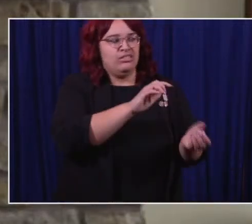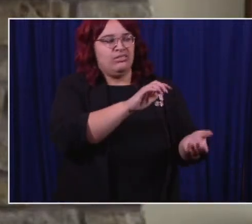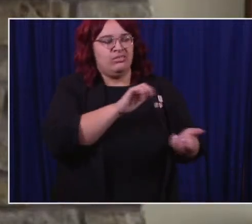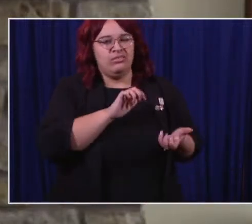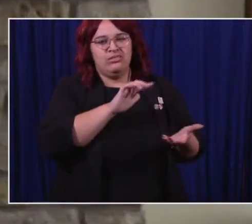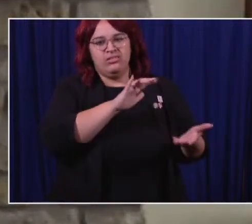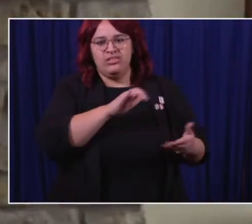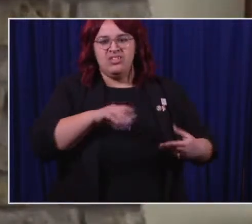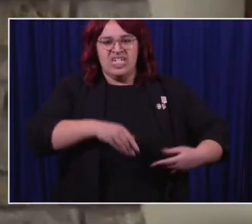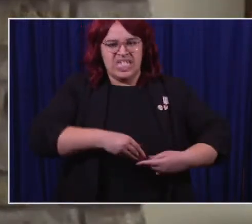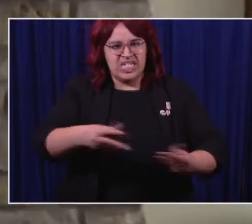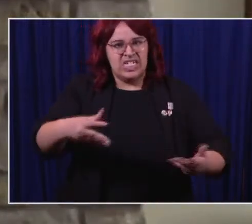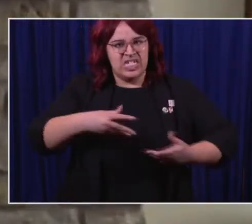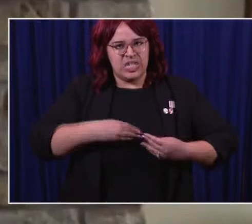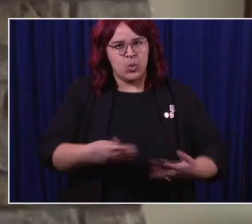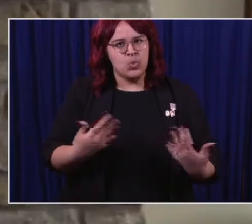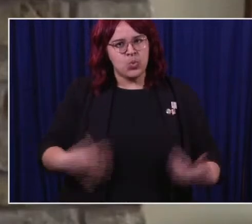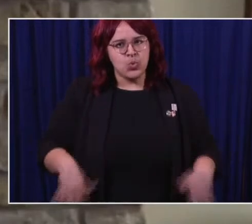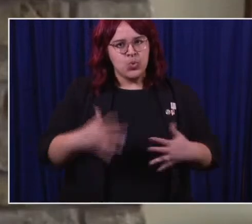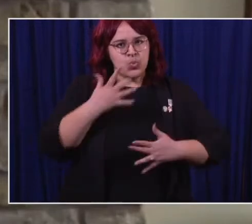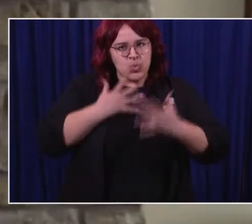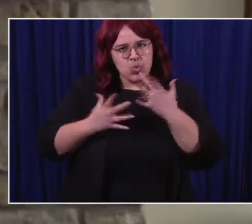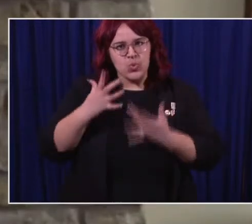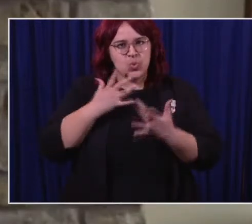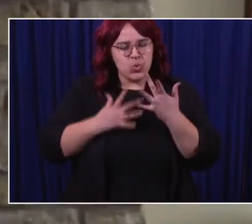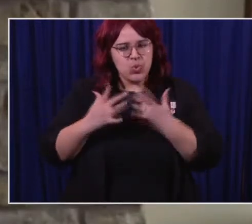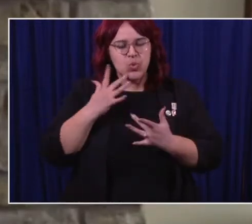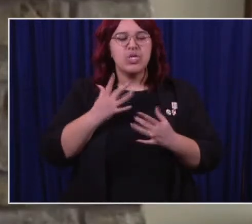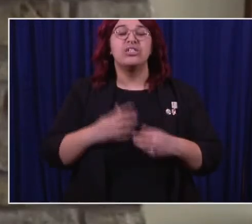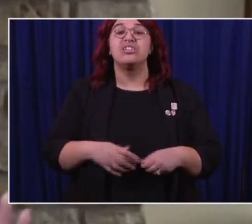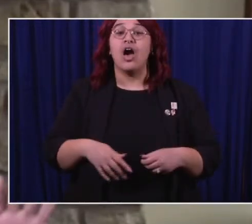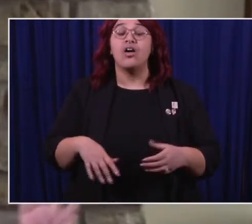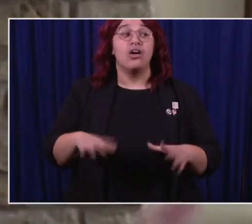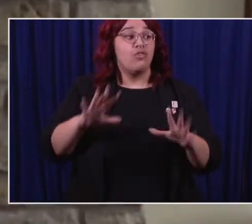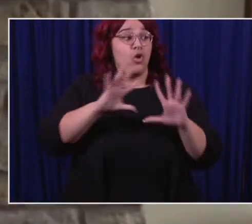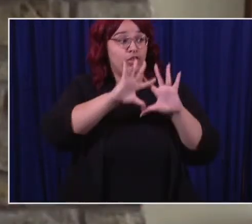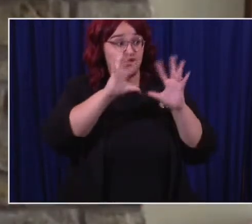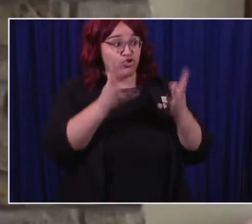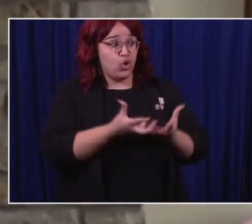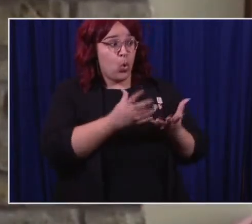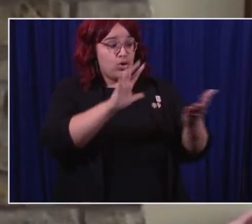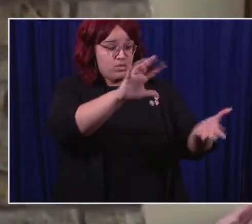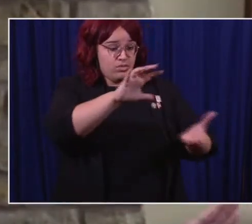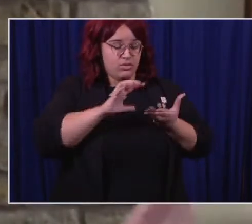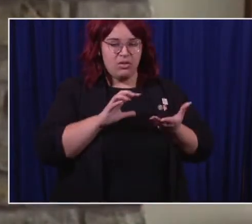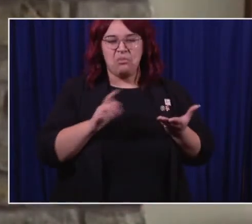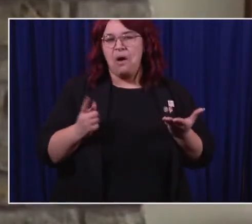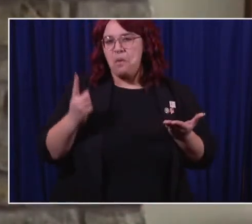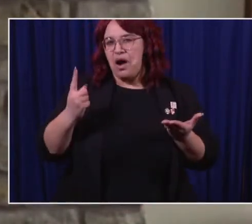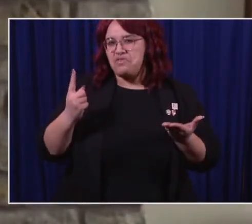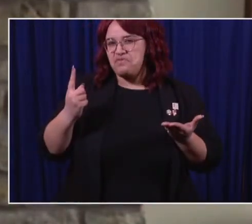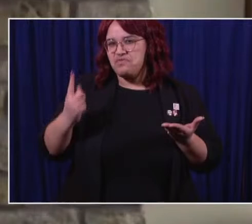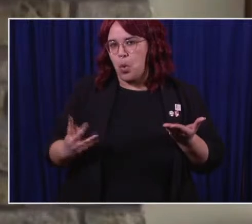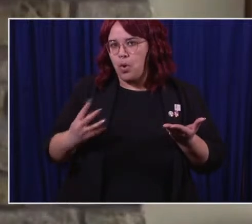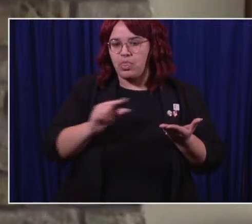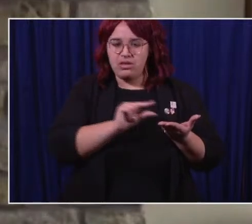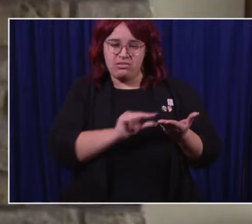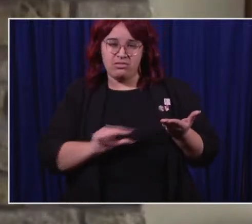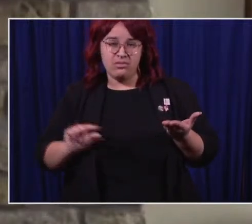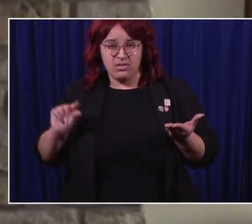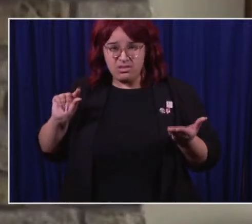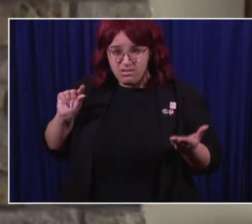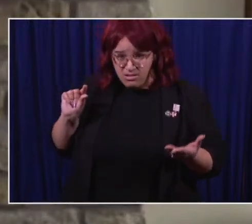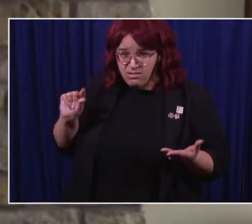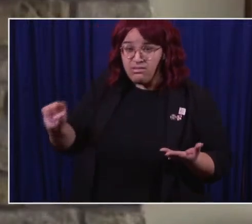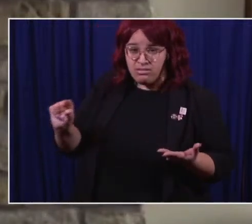we took about a fourth, roughly, of the vaccines and put them over here into education to get our kids back in